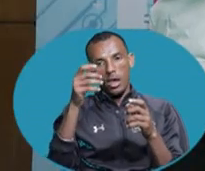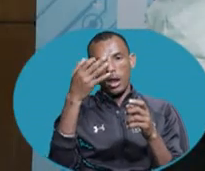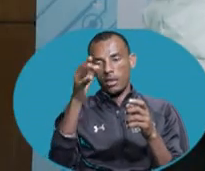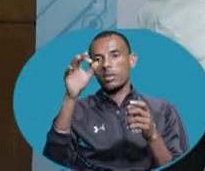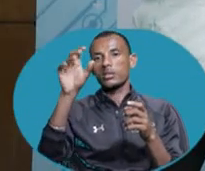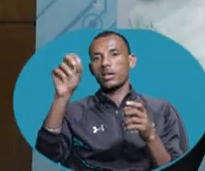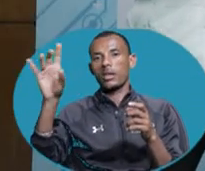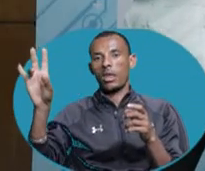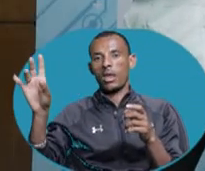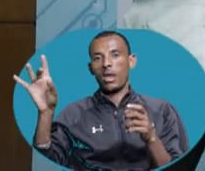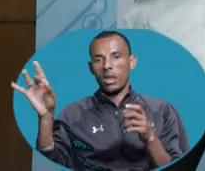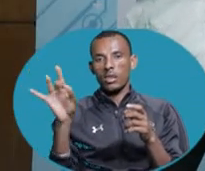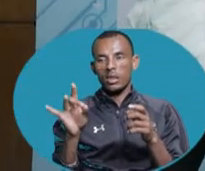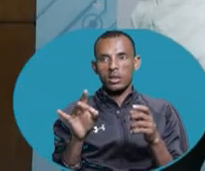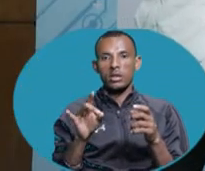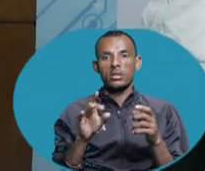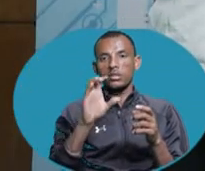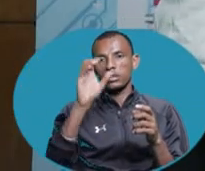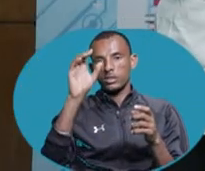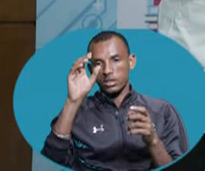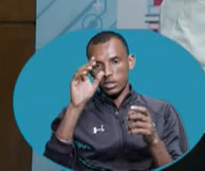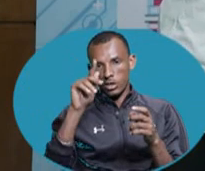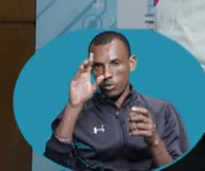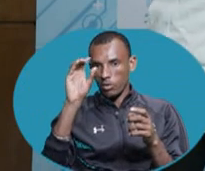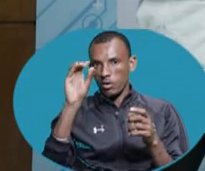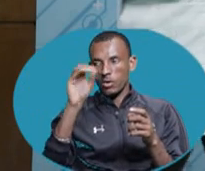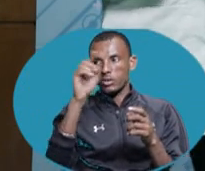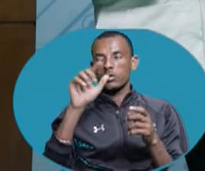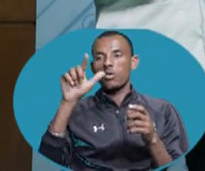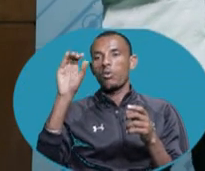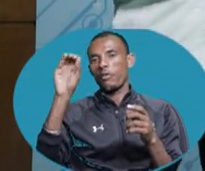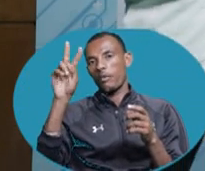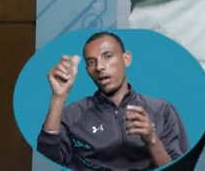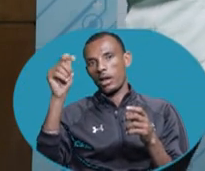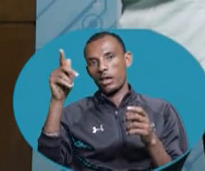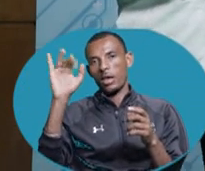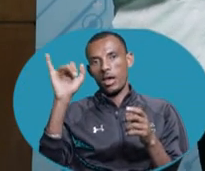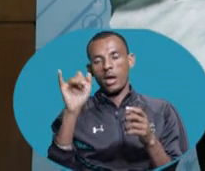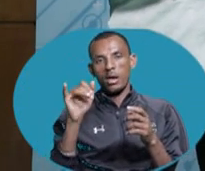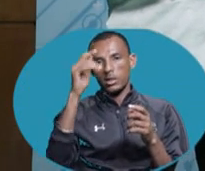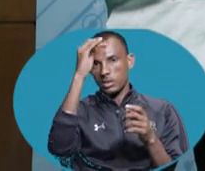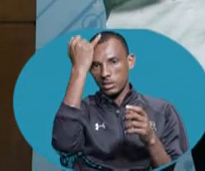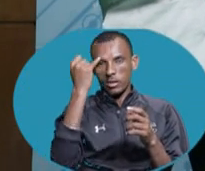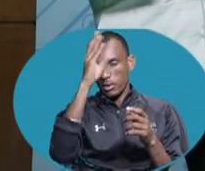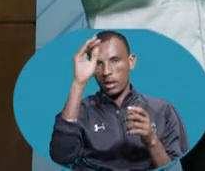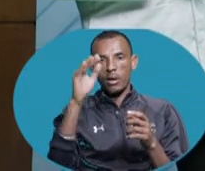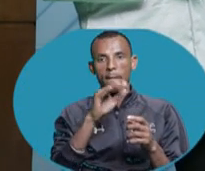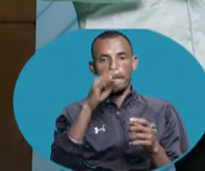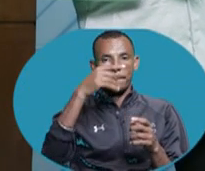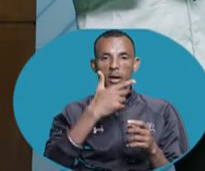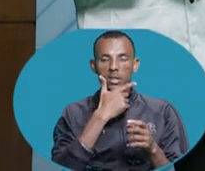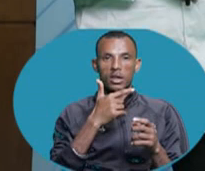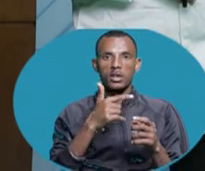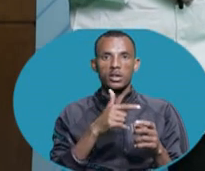target, Czechoslovakia. To solve this problem, especially Britain, Italy, Germany, and France meet